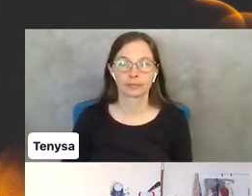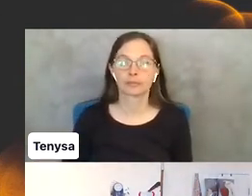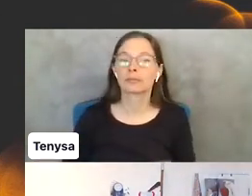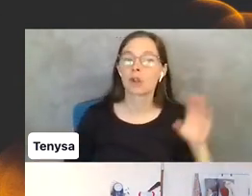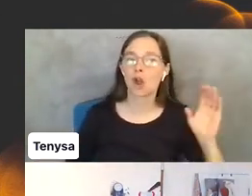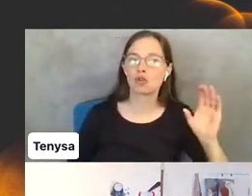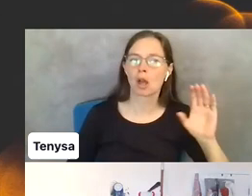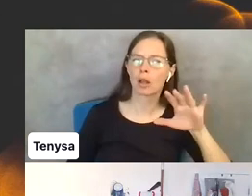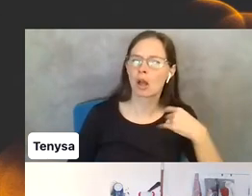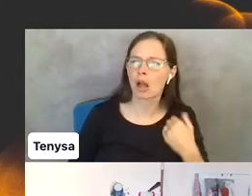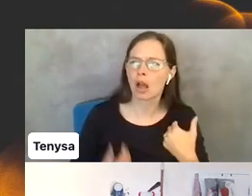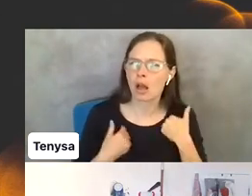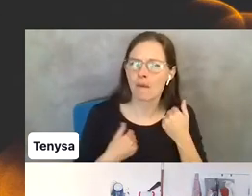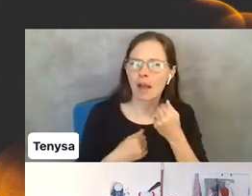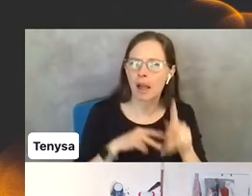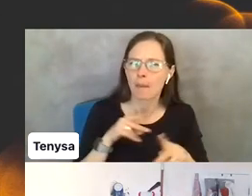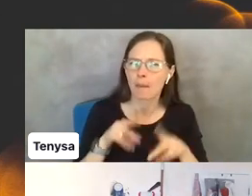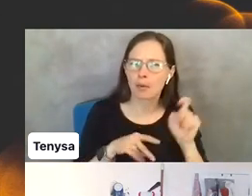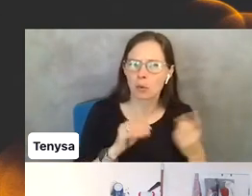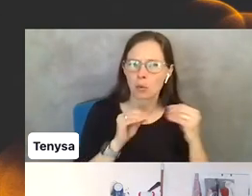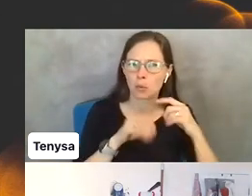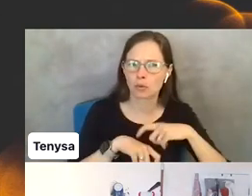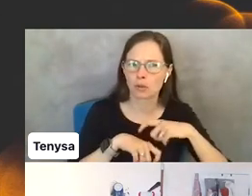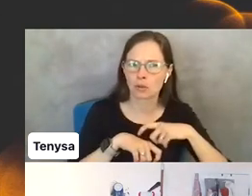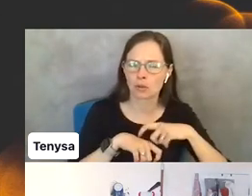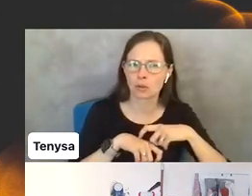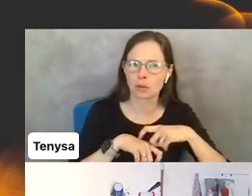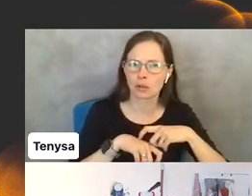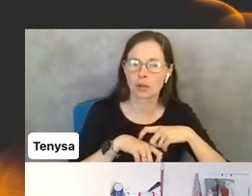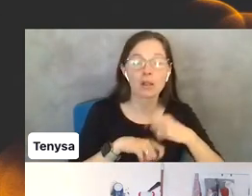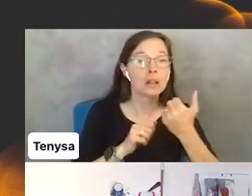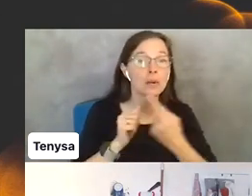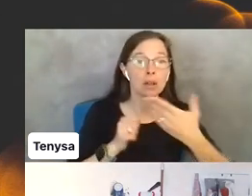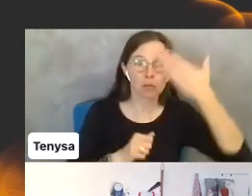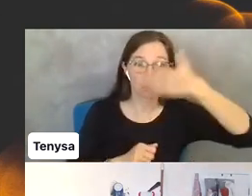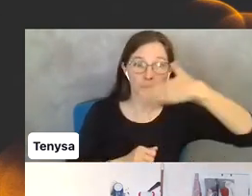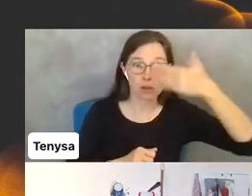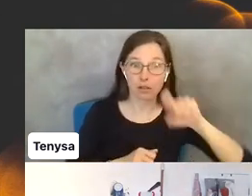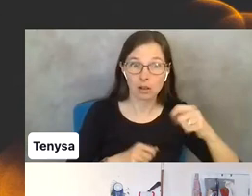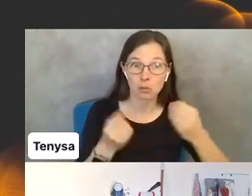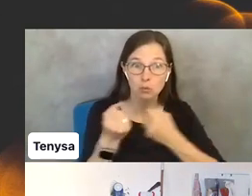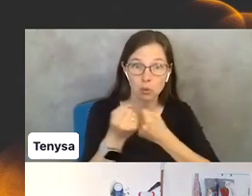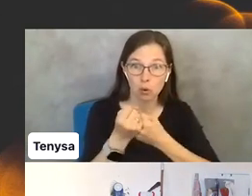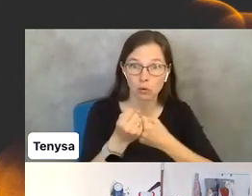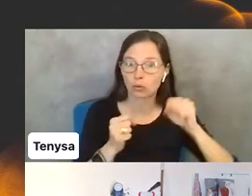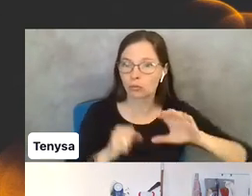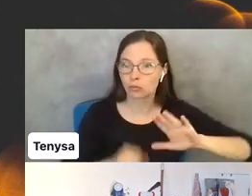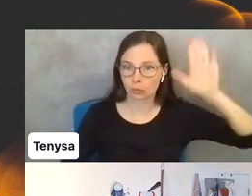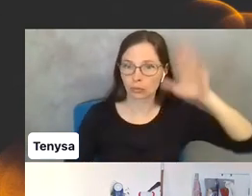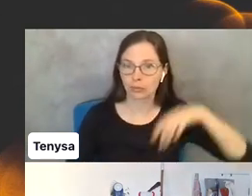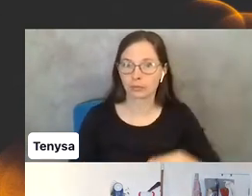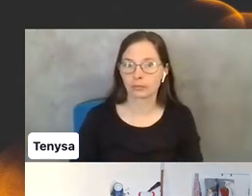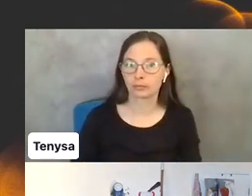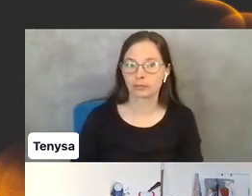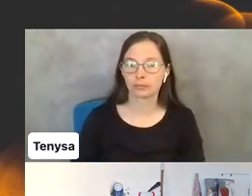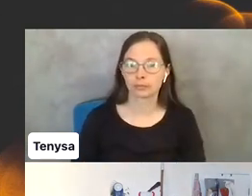who need one more time too. And if there's anyone here in the front row that needs a little bit of support too, just raise your hand. Yeah, I'm